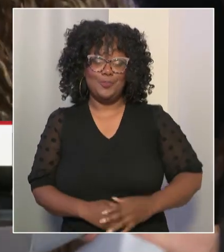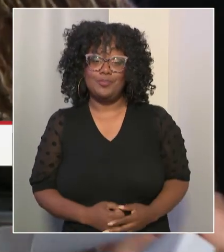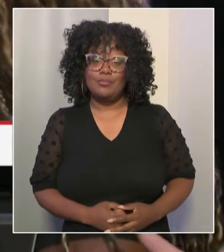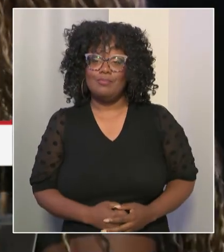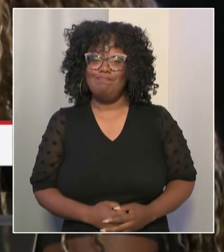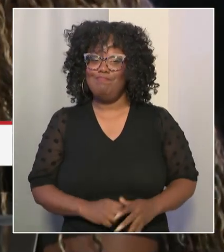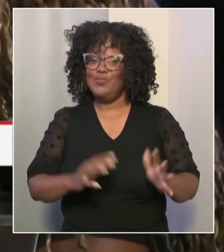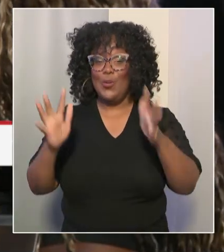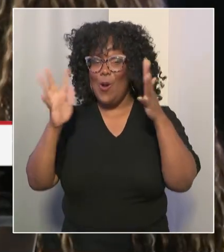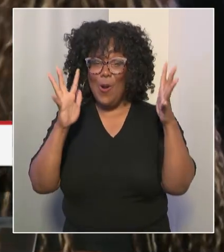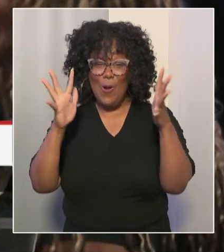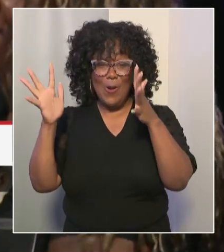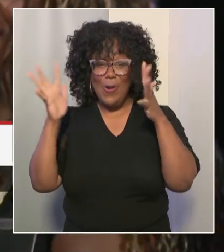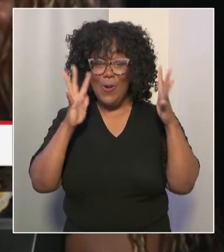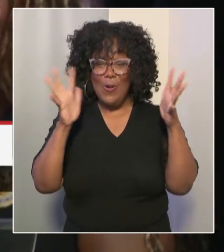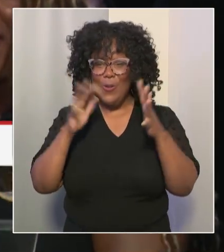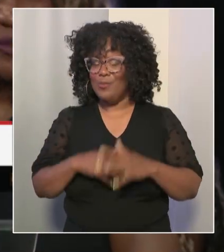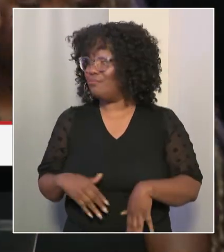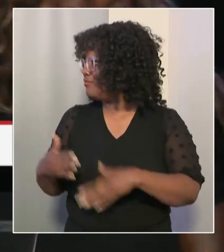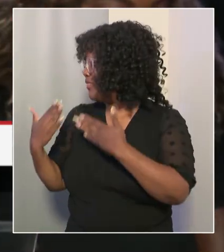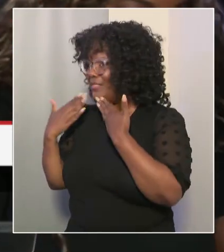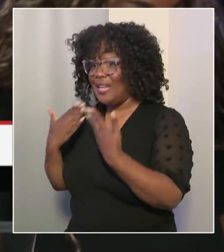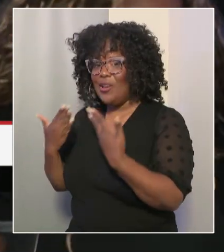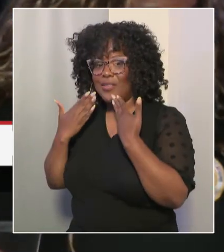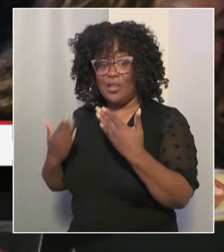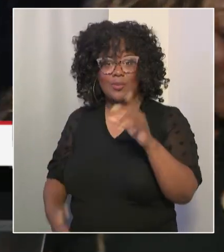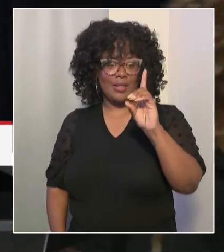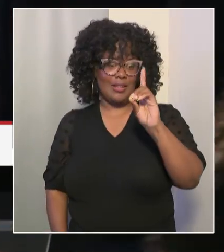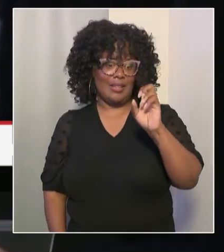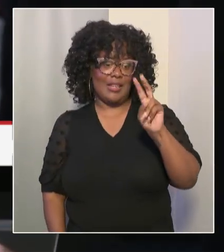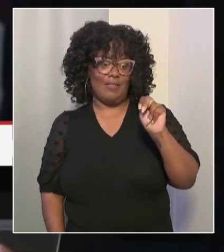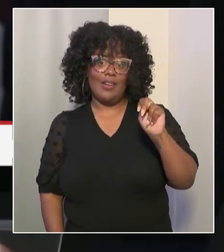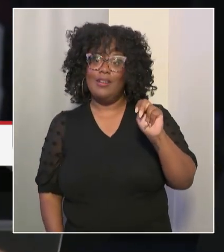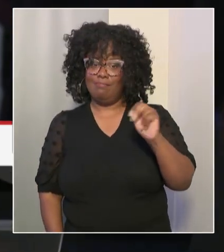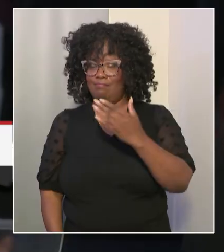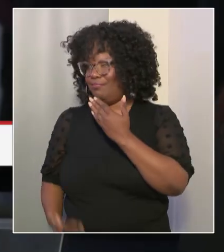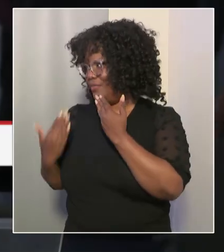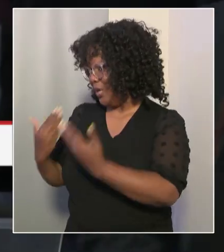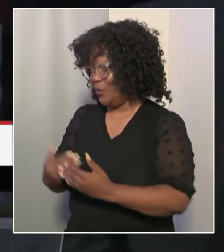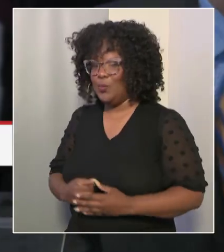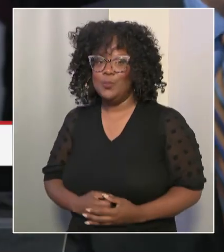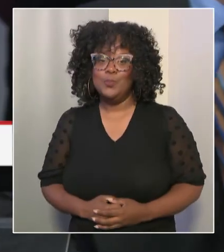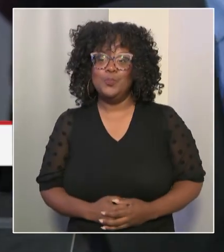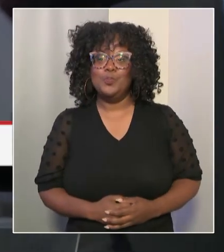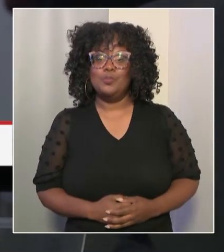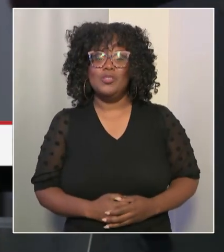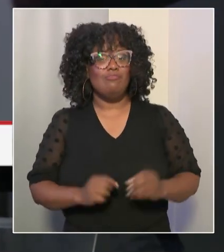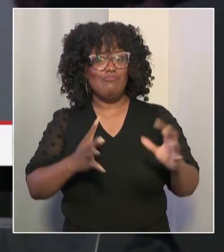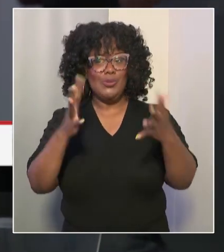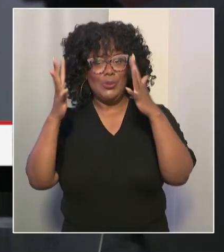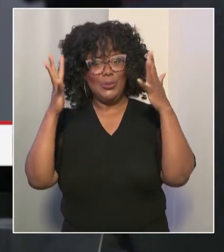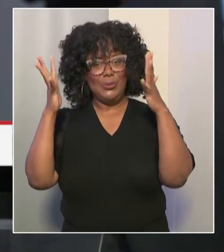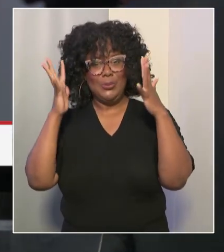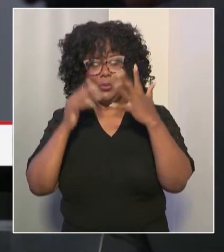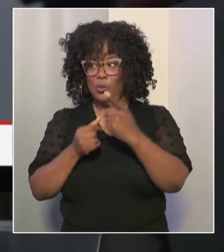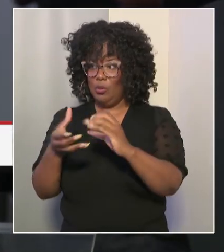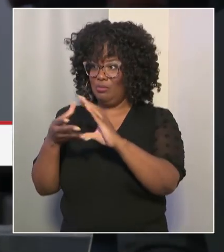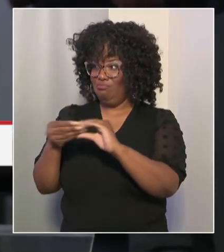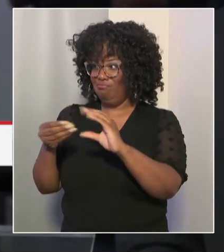story. Thank you. Thank you, Yes, Devin. absolutely. Well, let's hear it for Devin. What a great story.